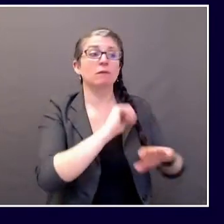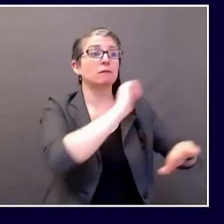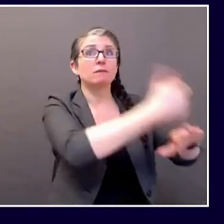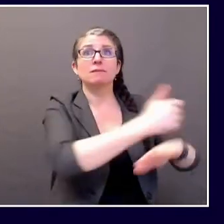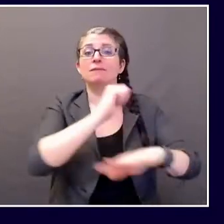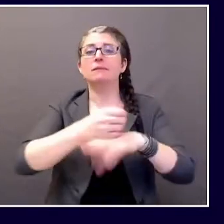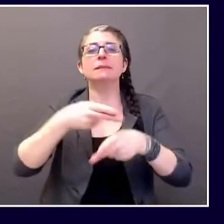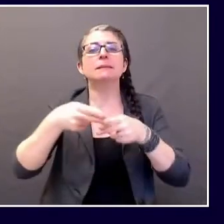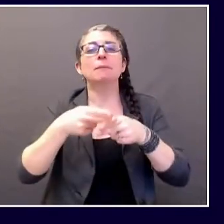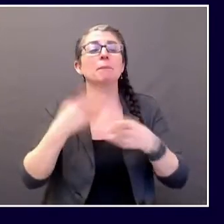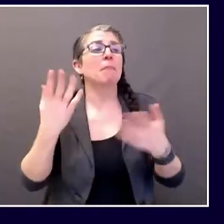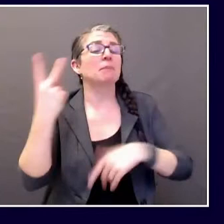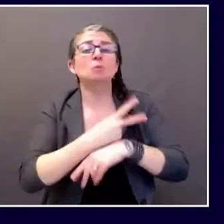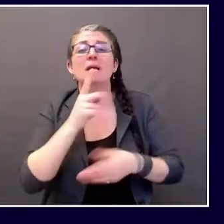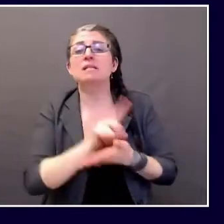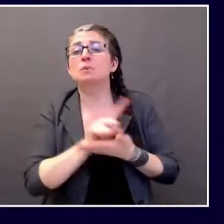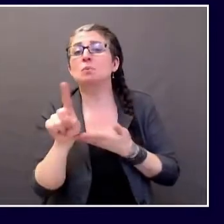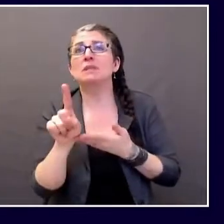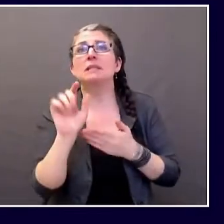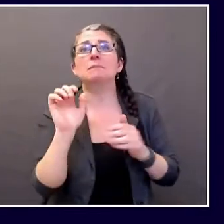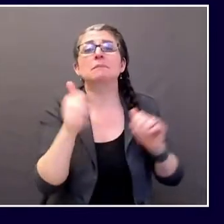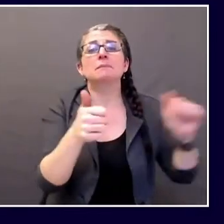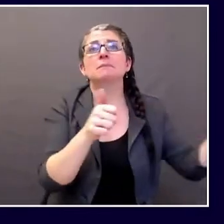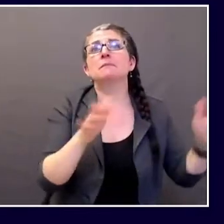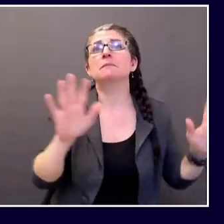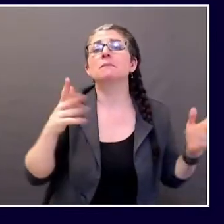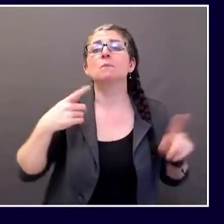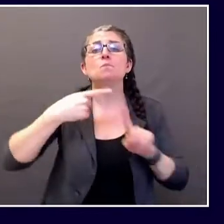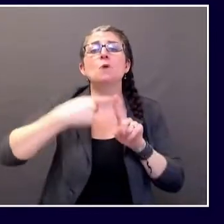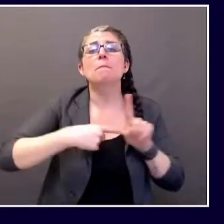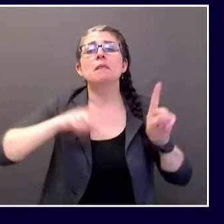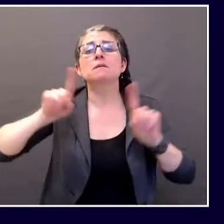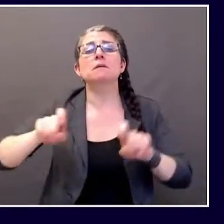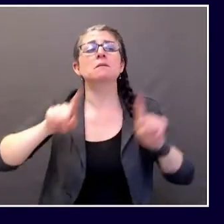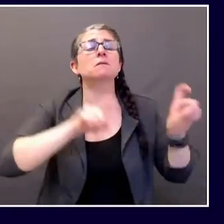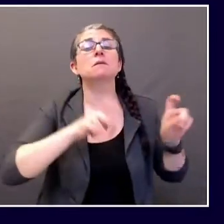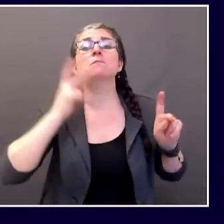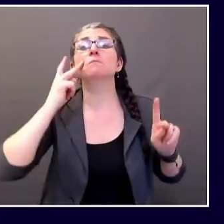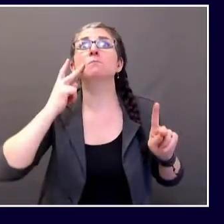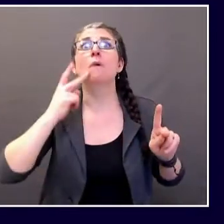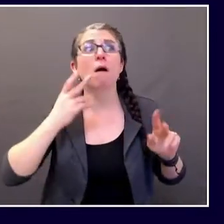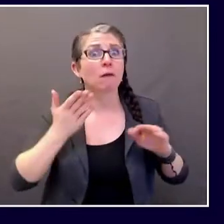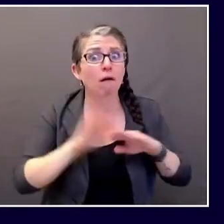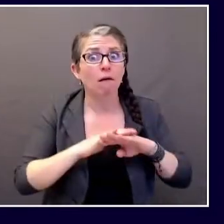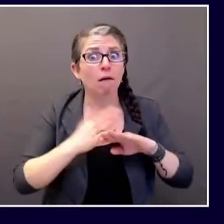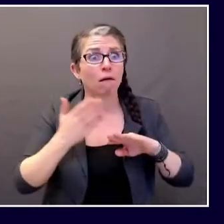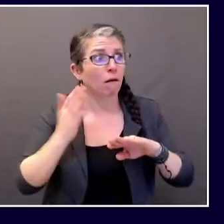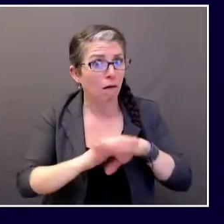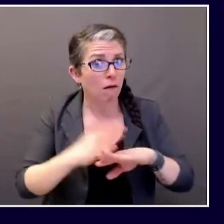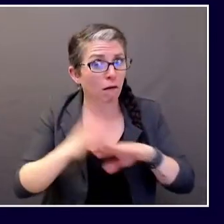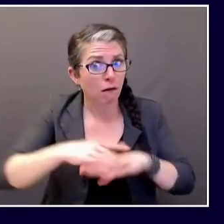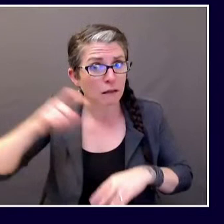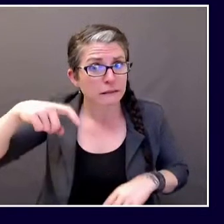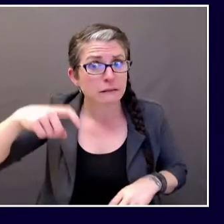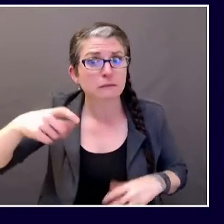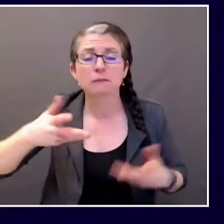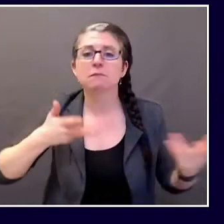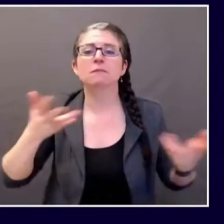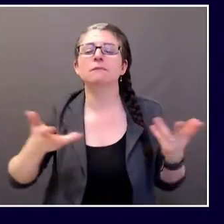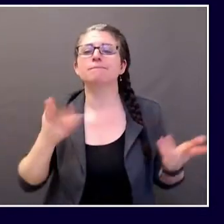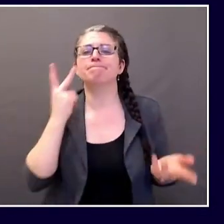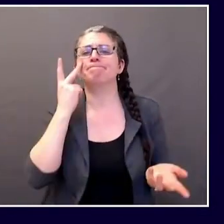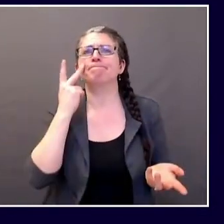week for a number of weeks. That's what we're trying to sort out right now. The other thing we're doing, and I referenced it, is we are asking